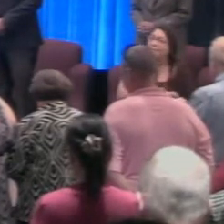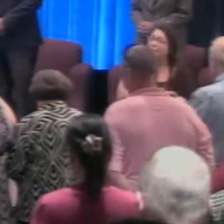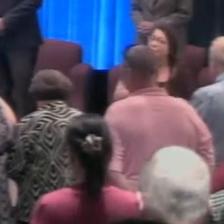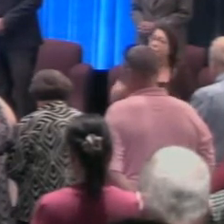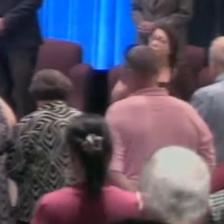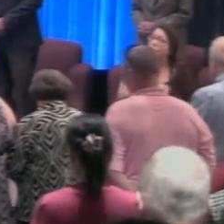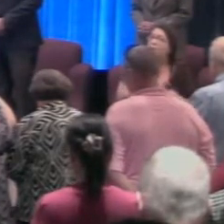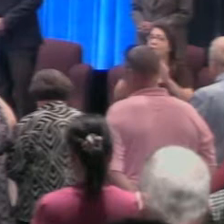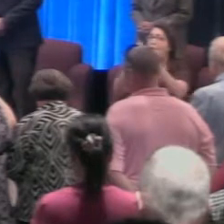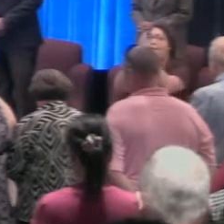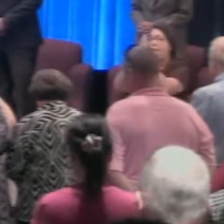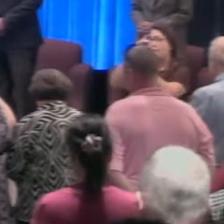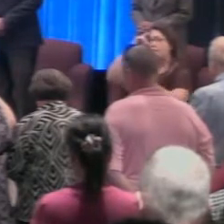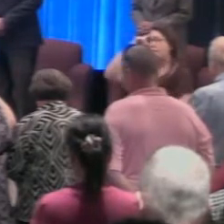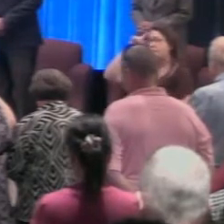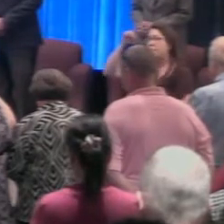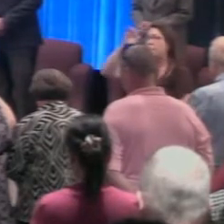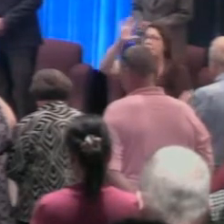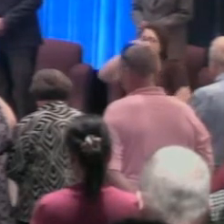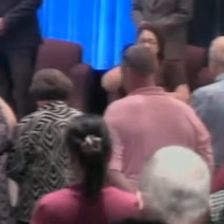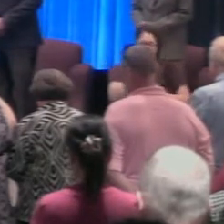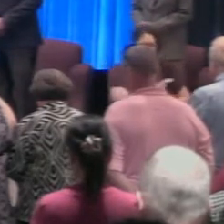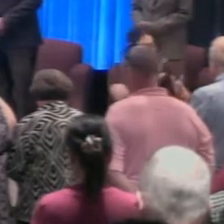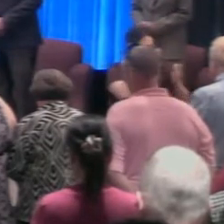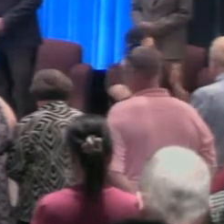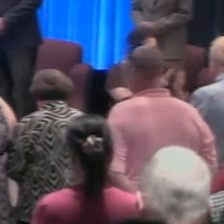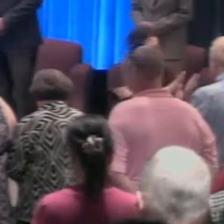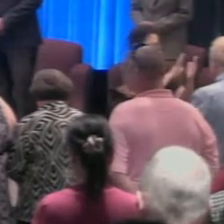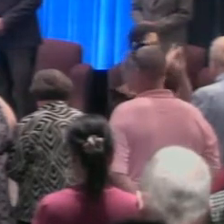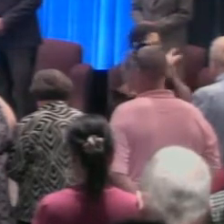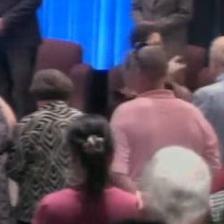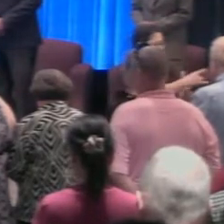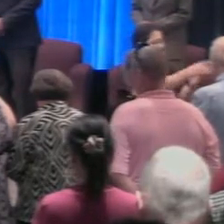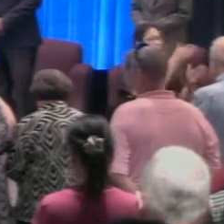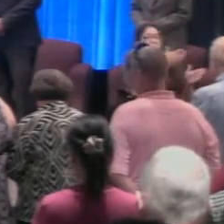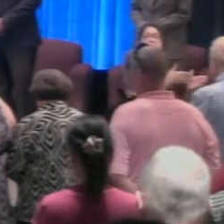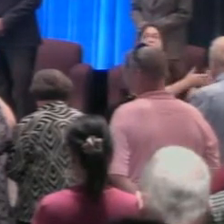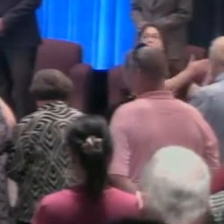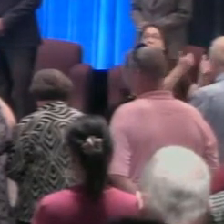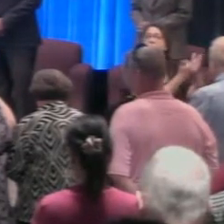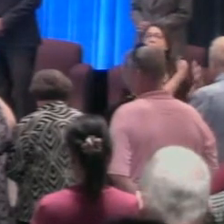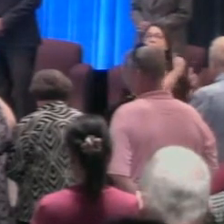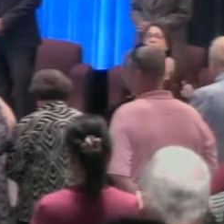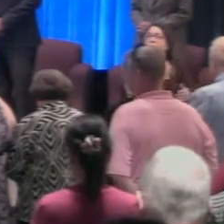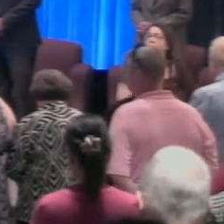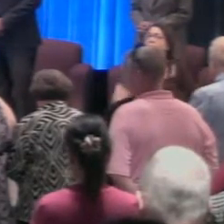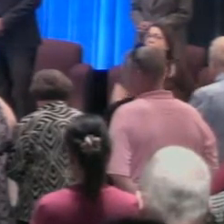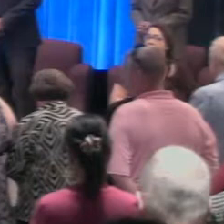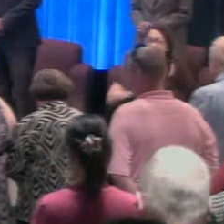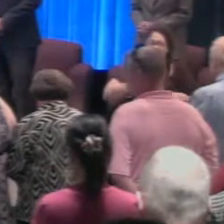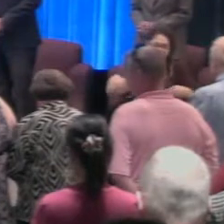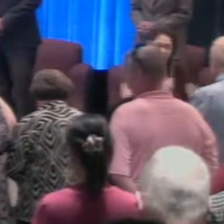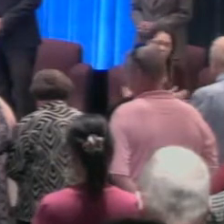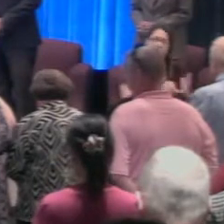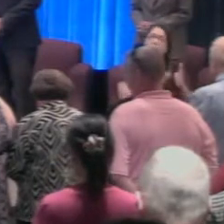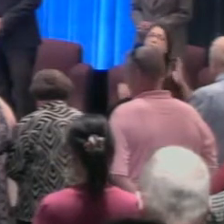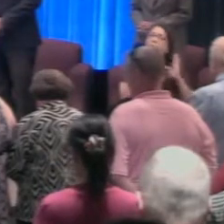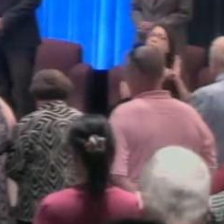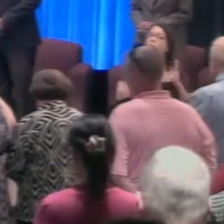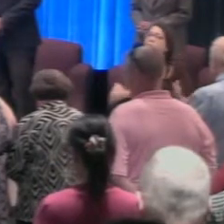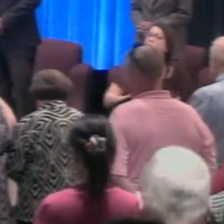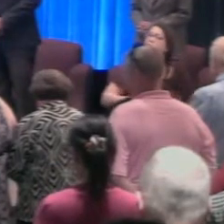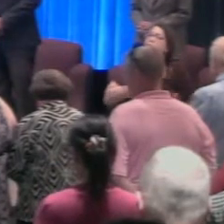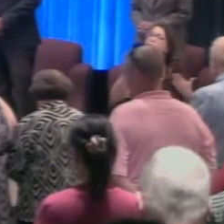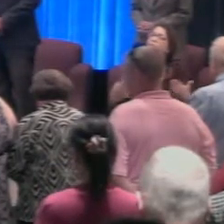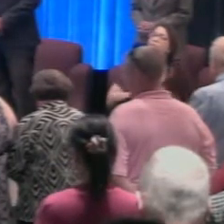next phase of her life, may your presence guide her as she chooses new paths. Give her joy and peace, grateful for a